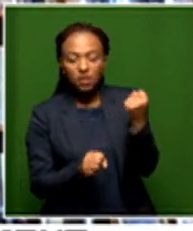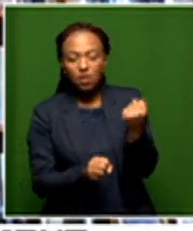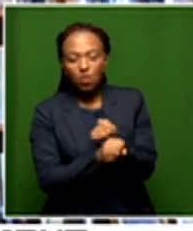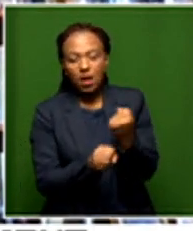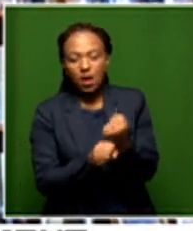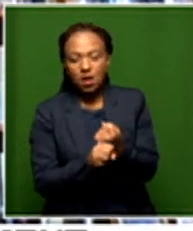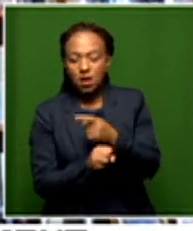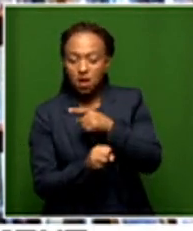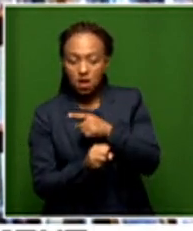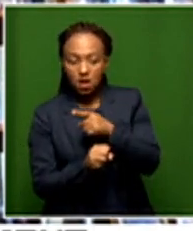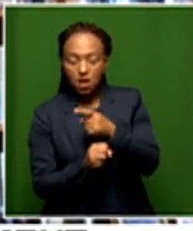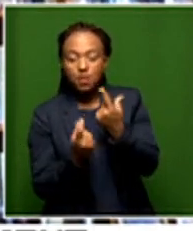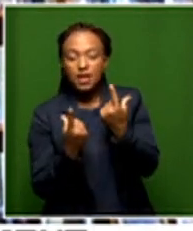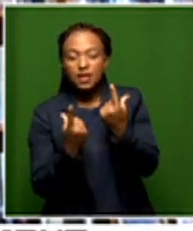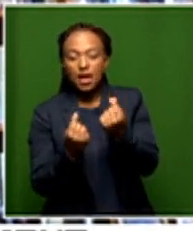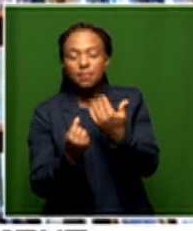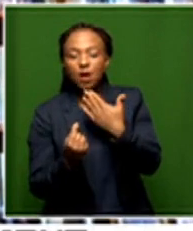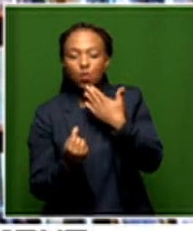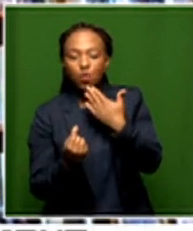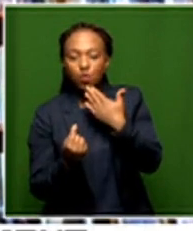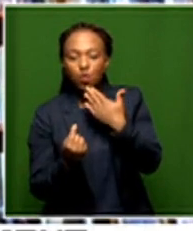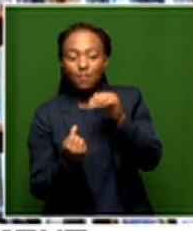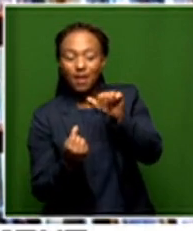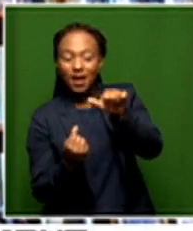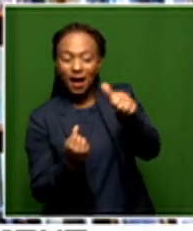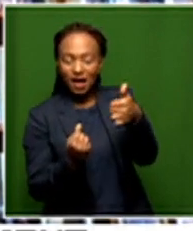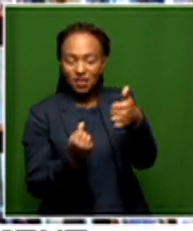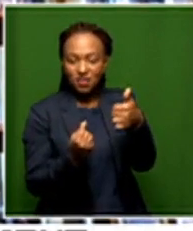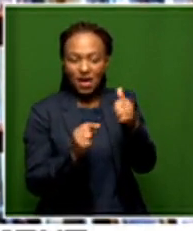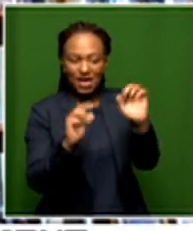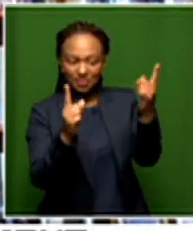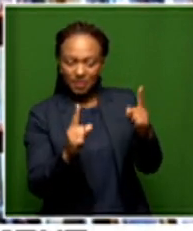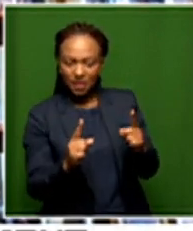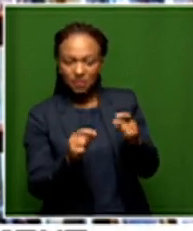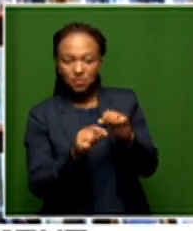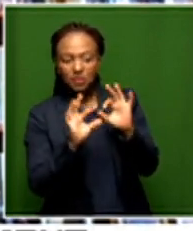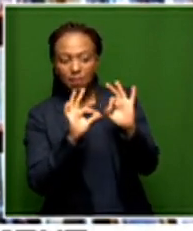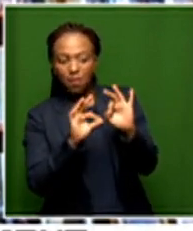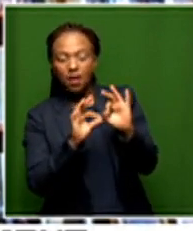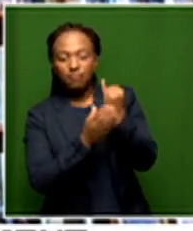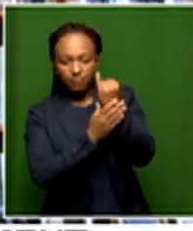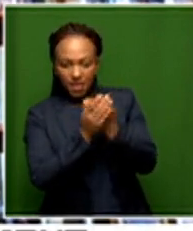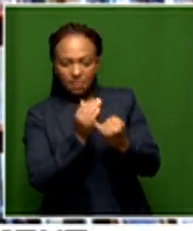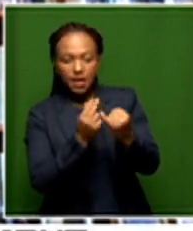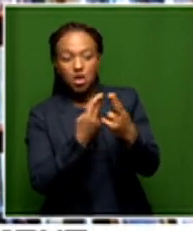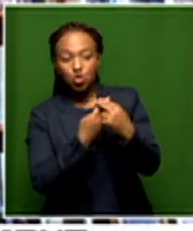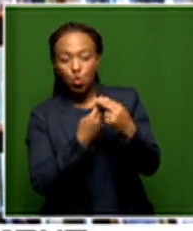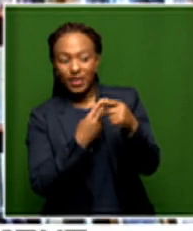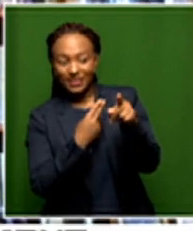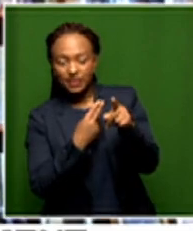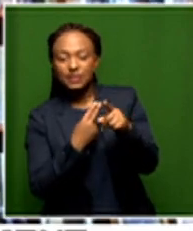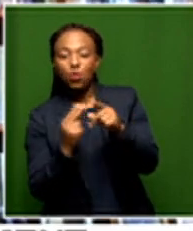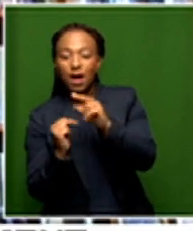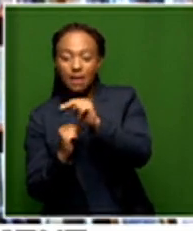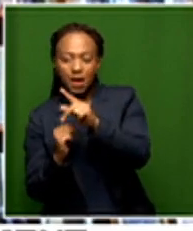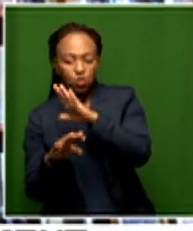is going to be given to a specialized and properly trained independent unit that gets